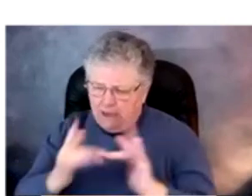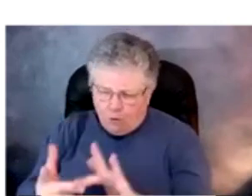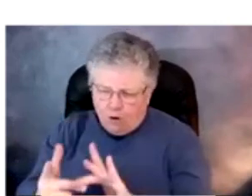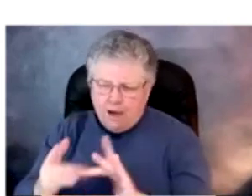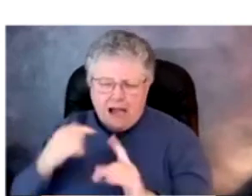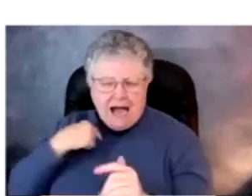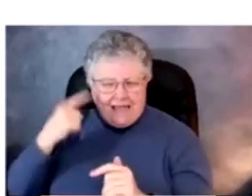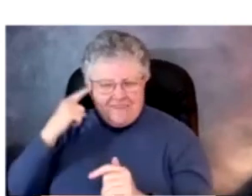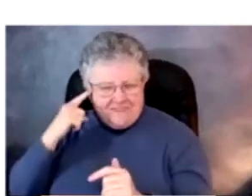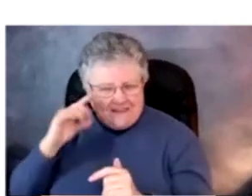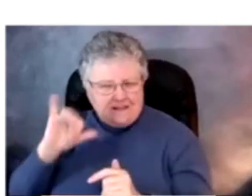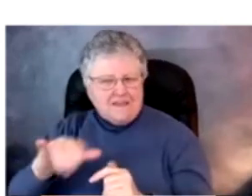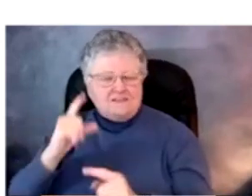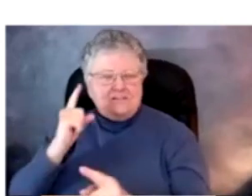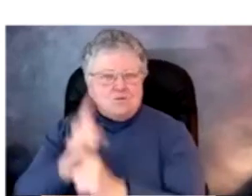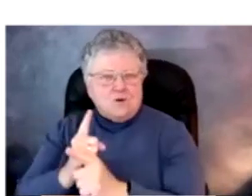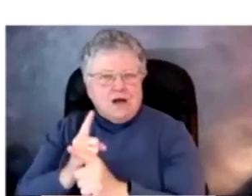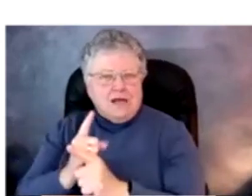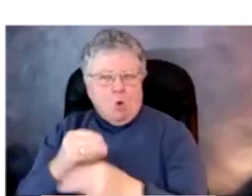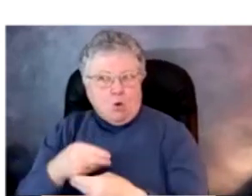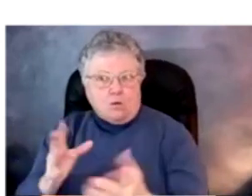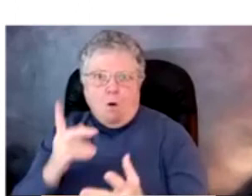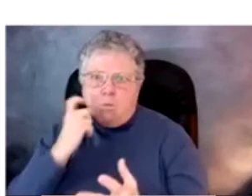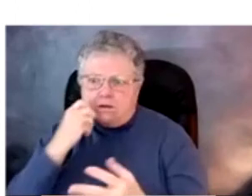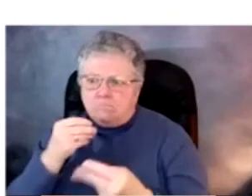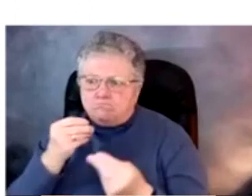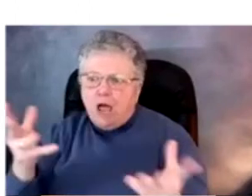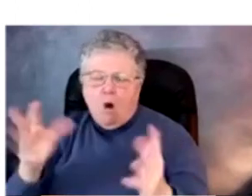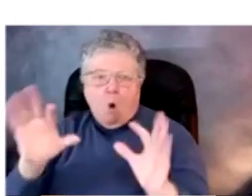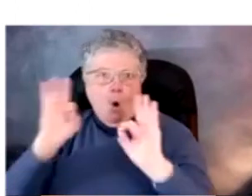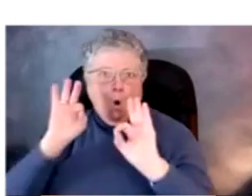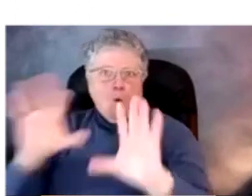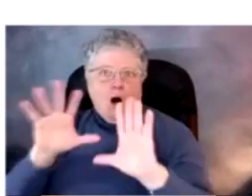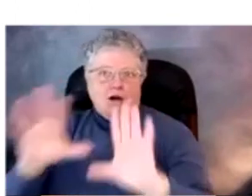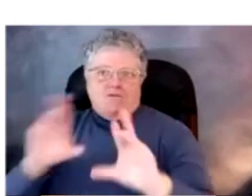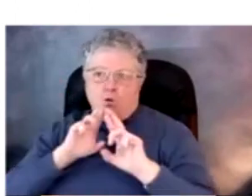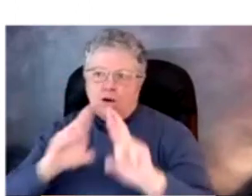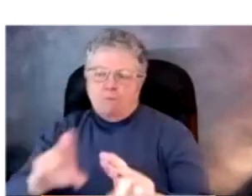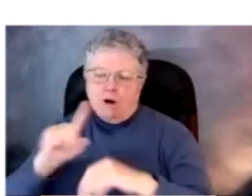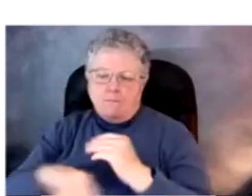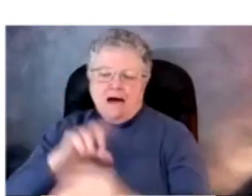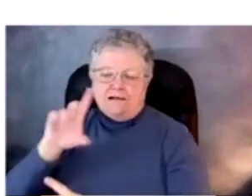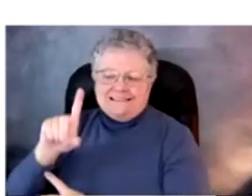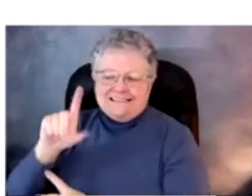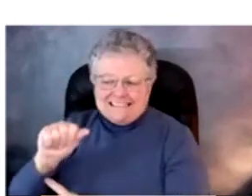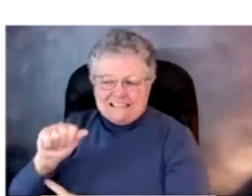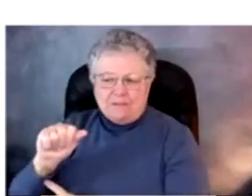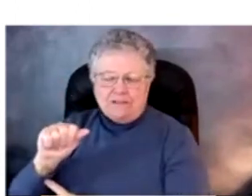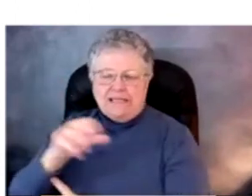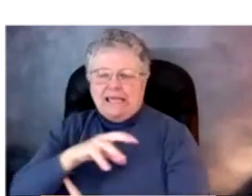like the right organization just released a really great report about disability in federal data sets that we'd be happy to also